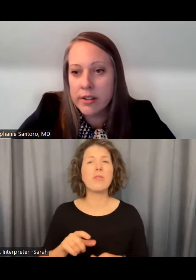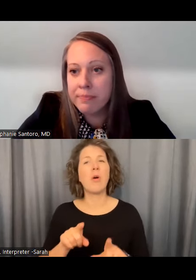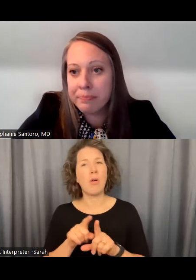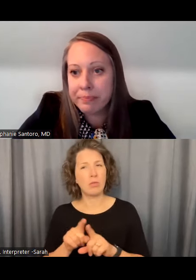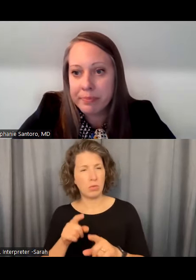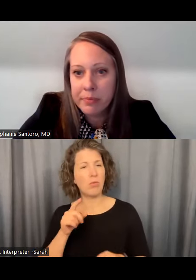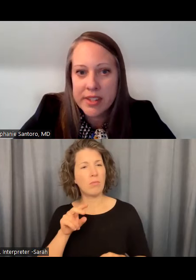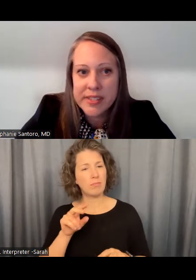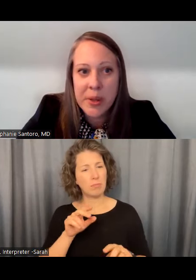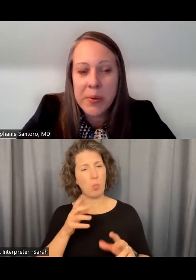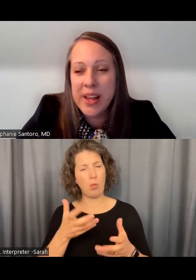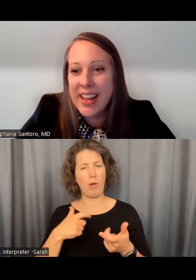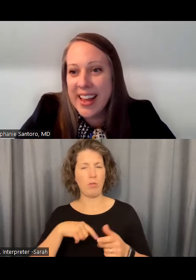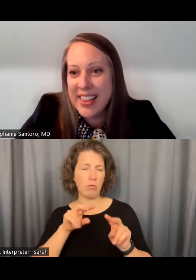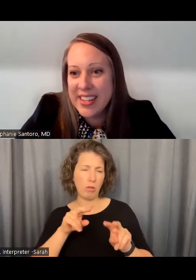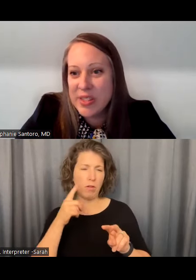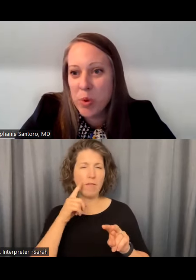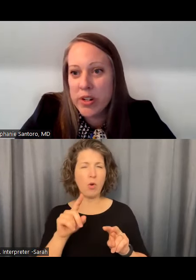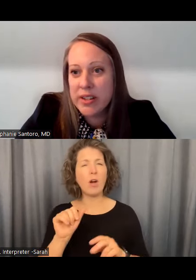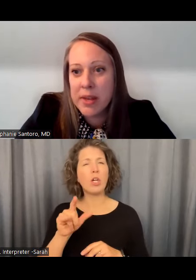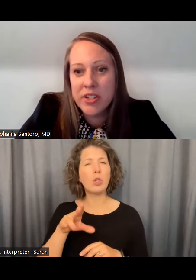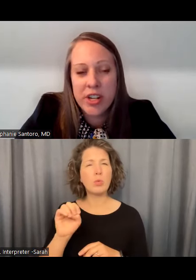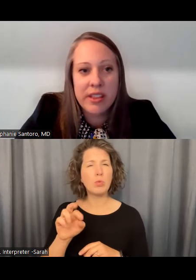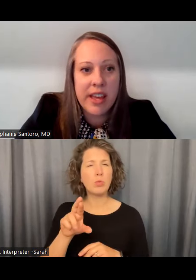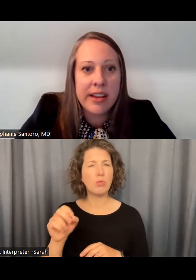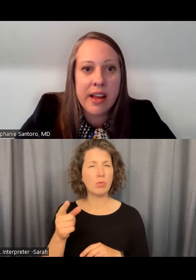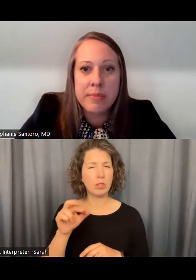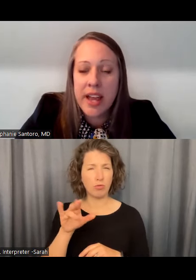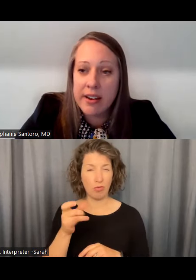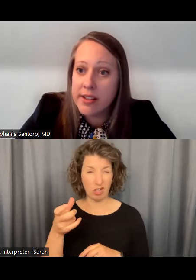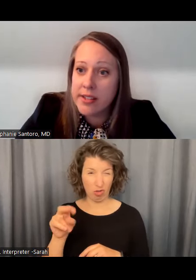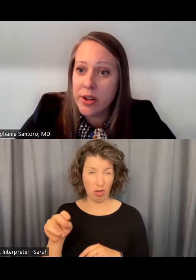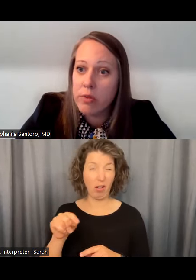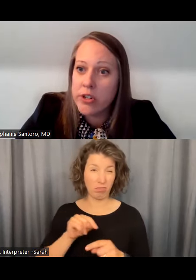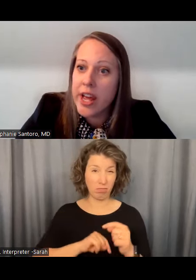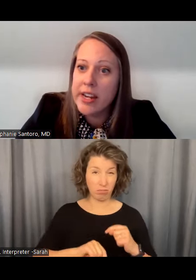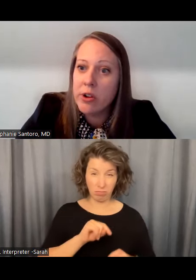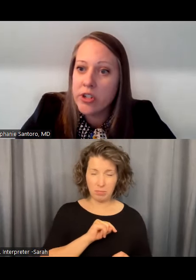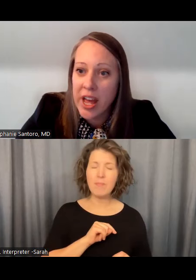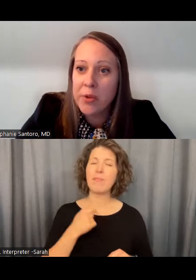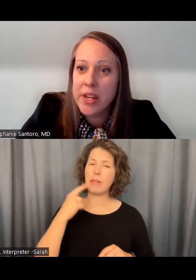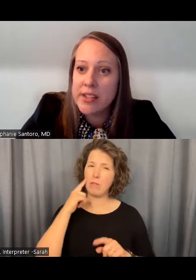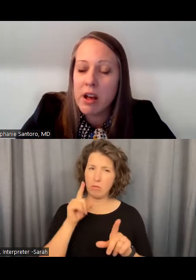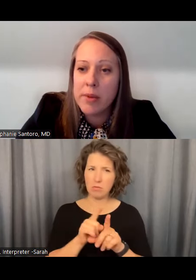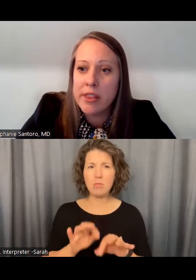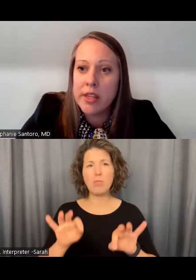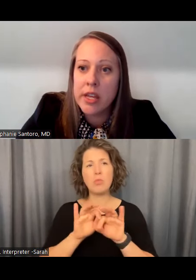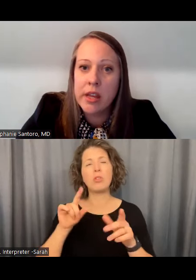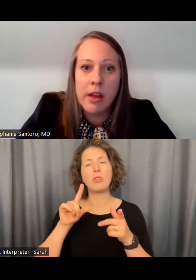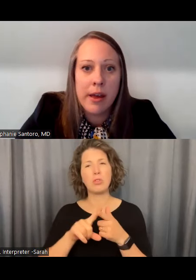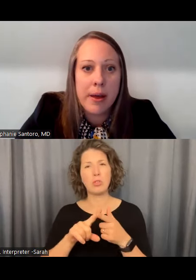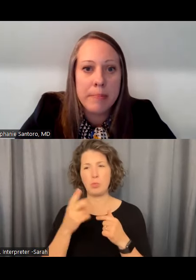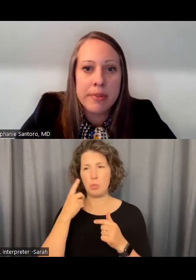regression. So I think it's important to mention that diagnostic overshadowing is a common